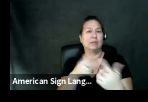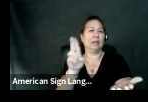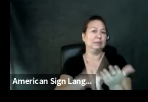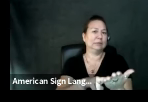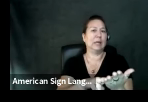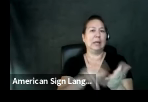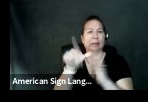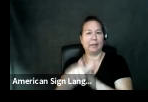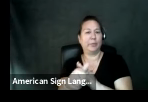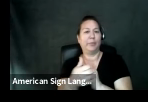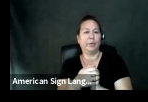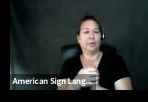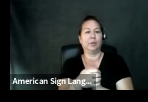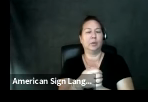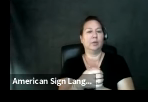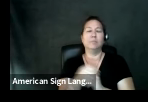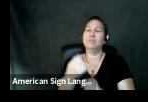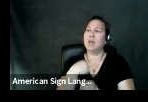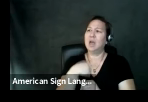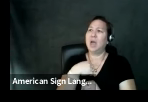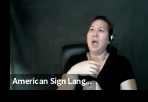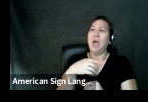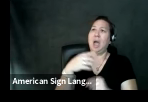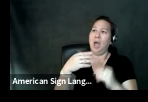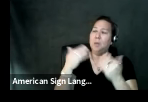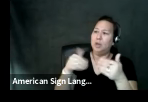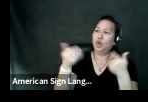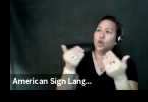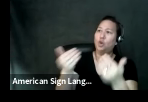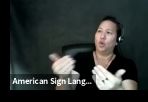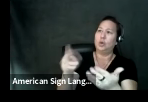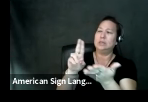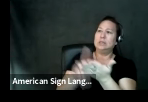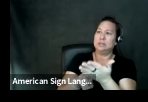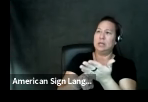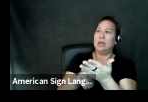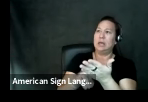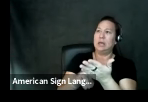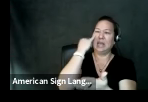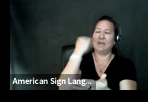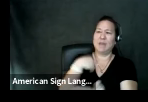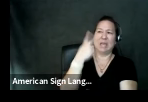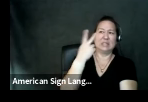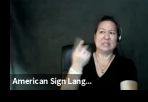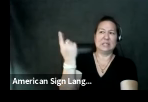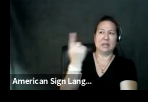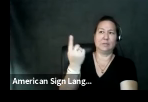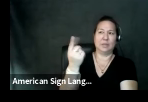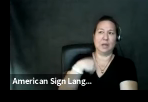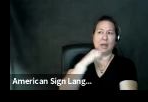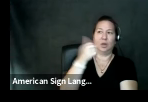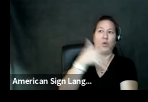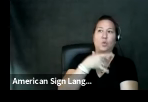And I've also had a parent say to me, I'm going to sign now because I know I can always call another meeting if I see something I don't like, and that is